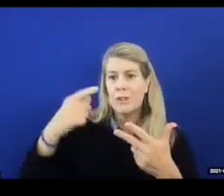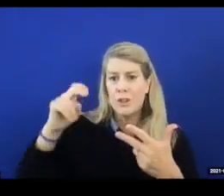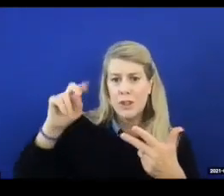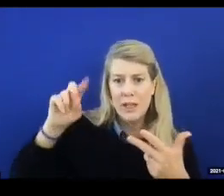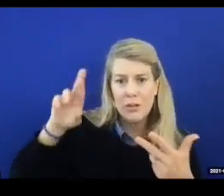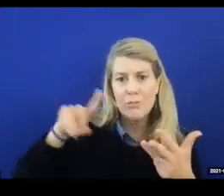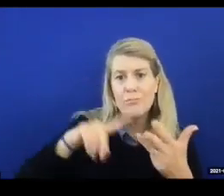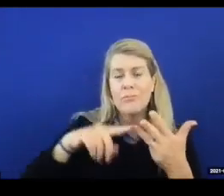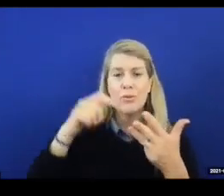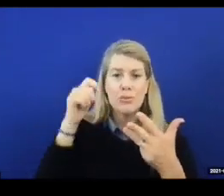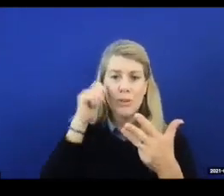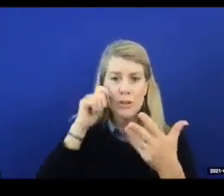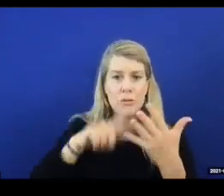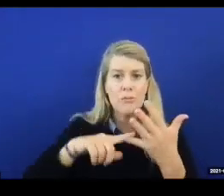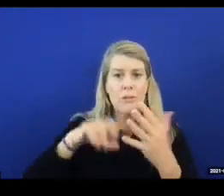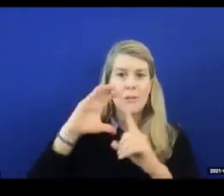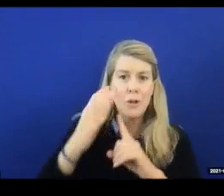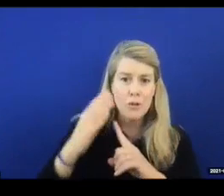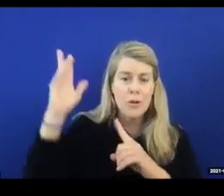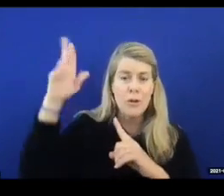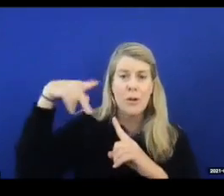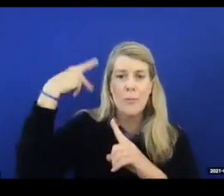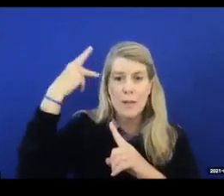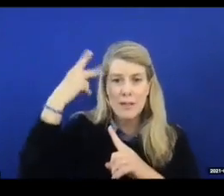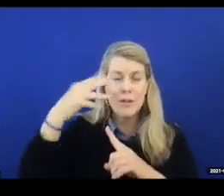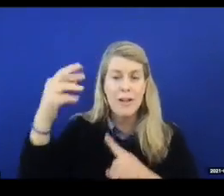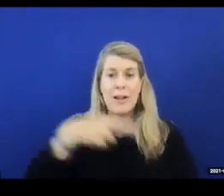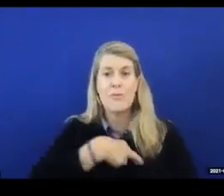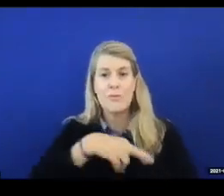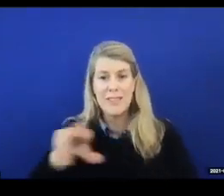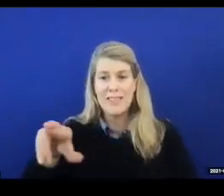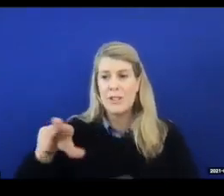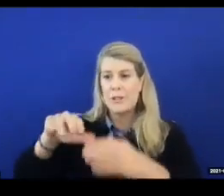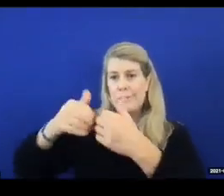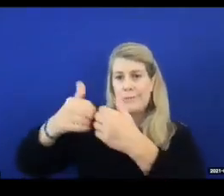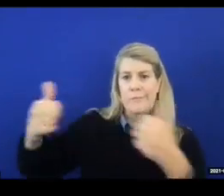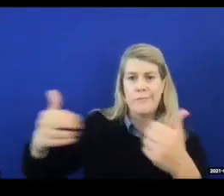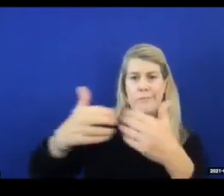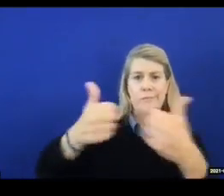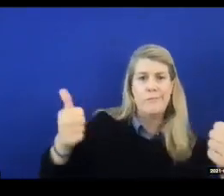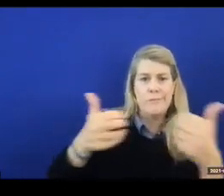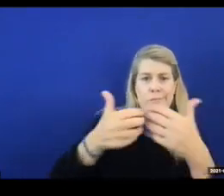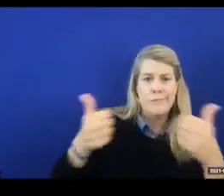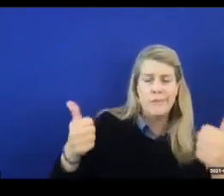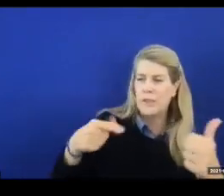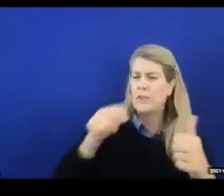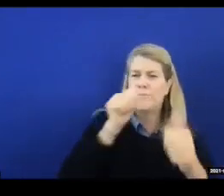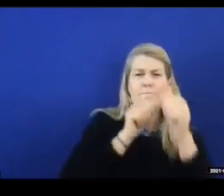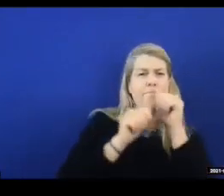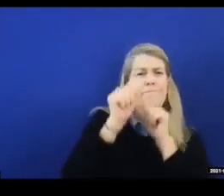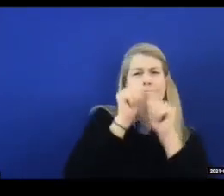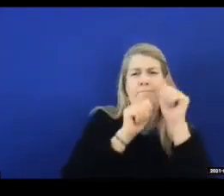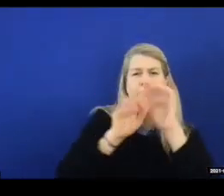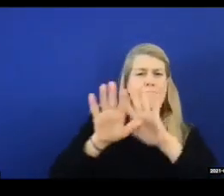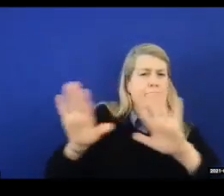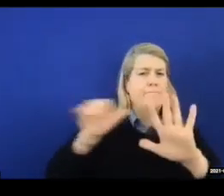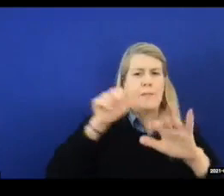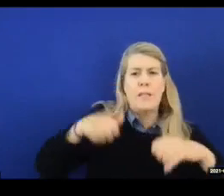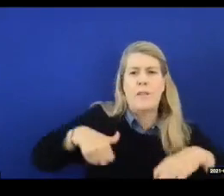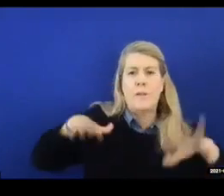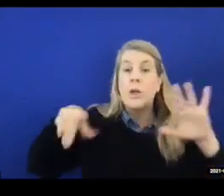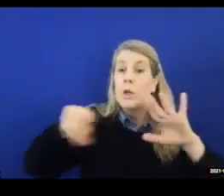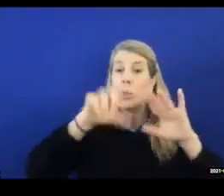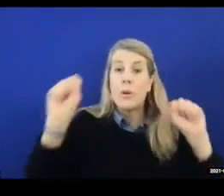racial, cultural, political, and religious divides. You have the potential and